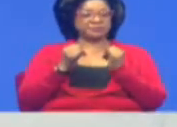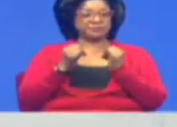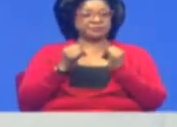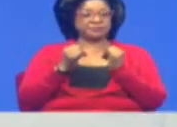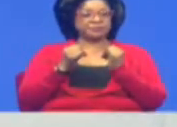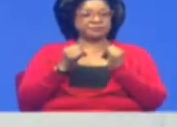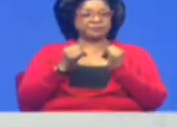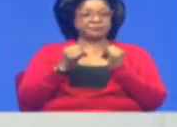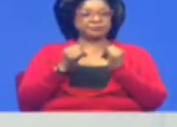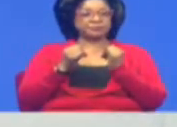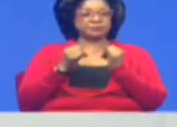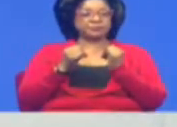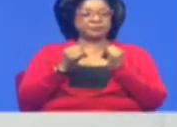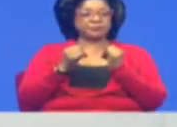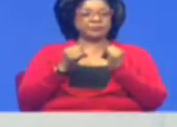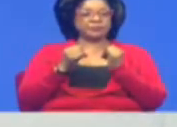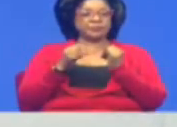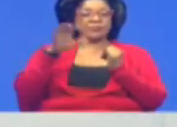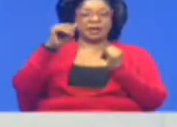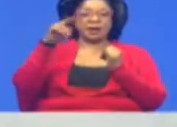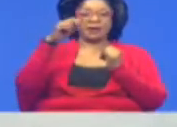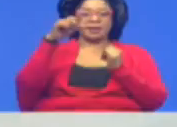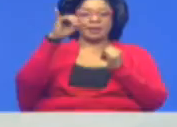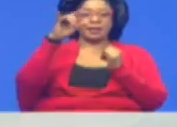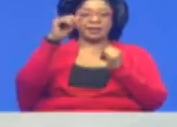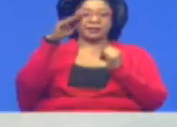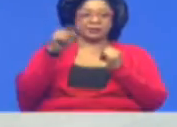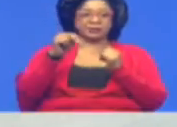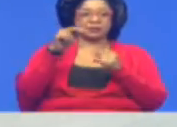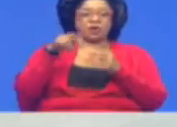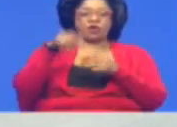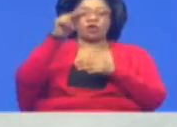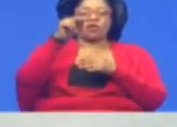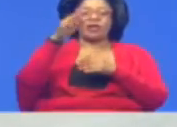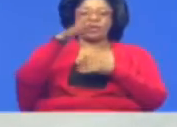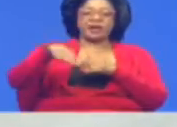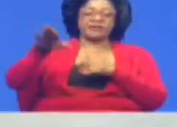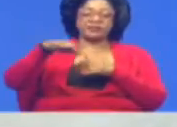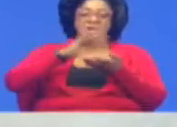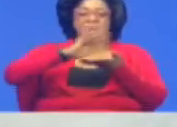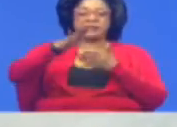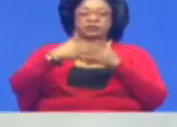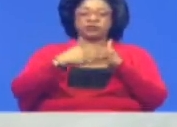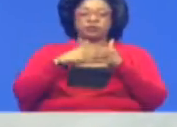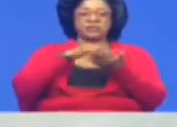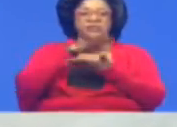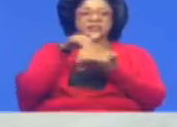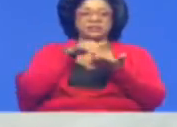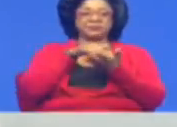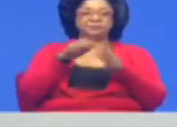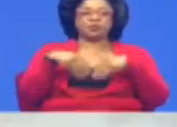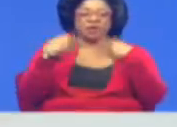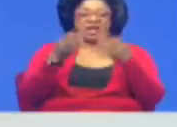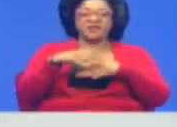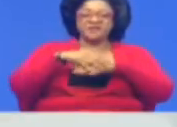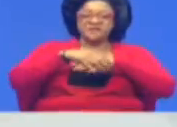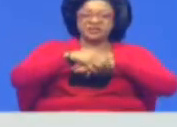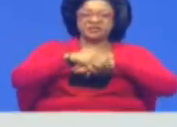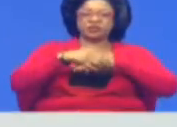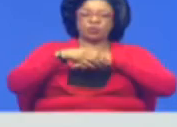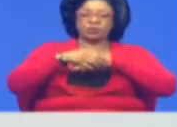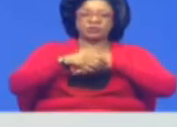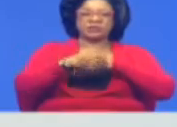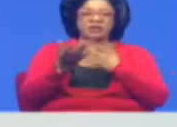At the Anglican Church of Kenya's North Rift Rehabilitation Center, a caregiver offers physiotherapy services to a child